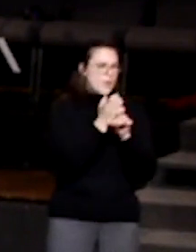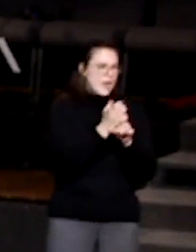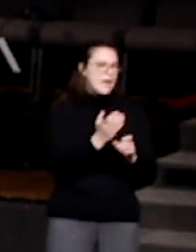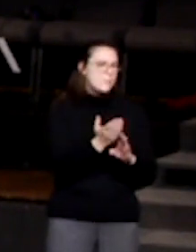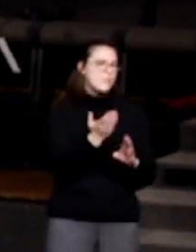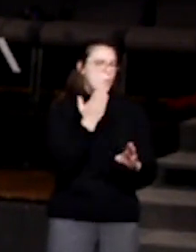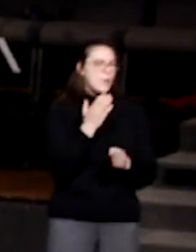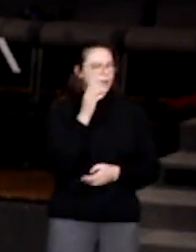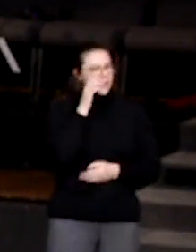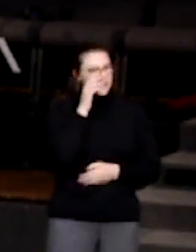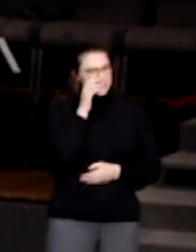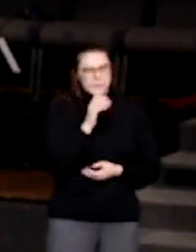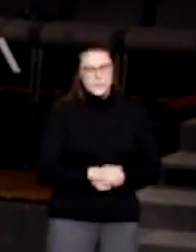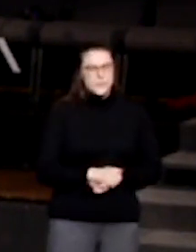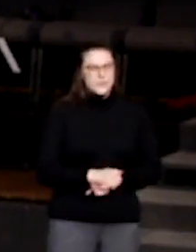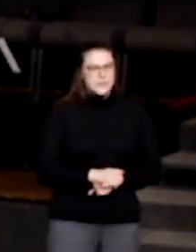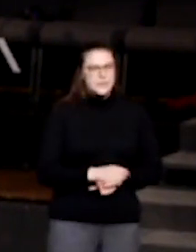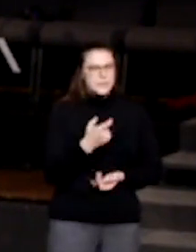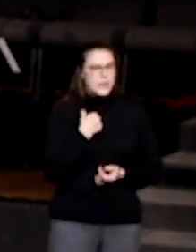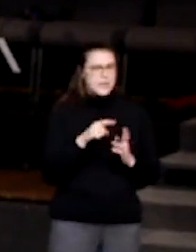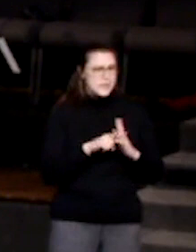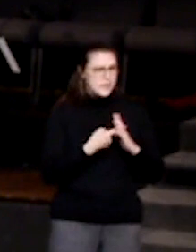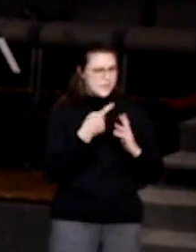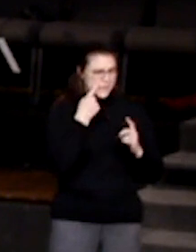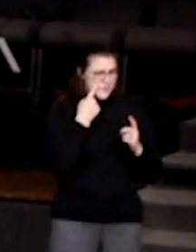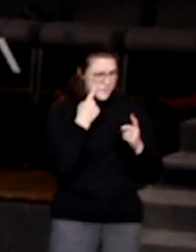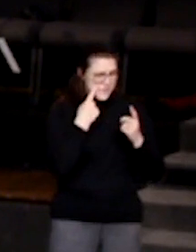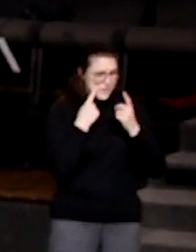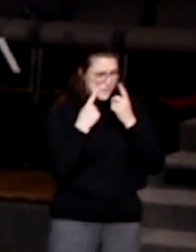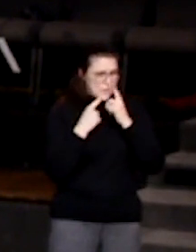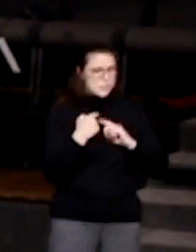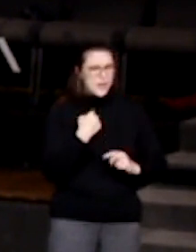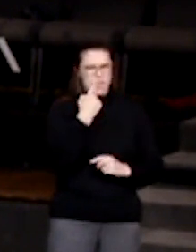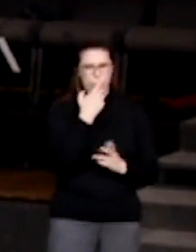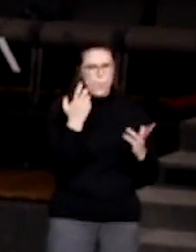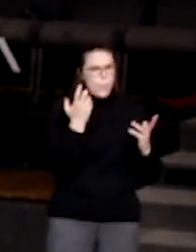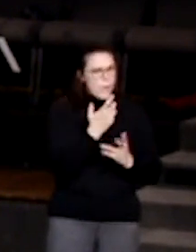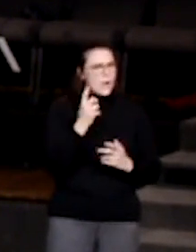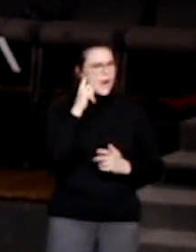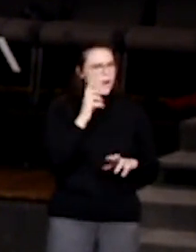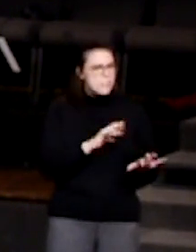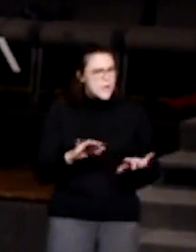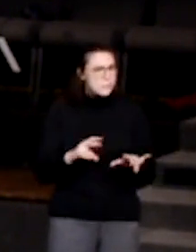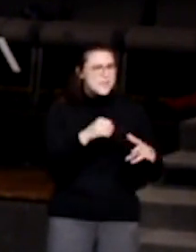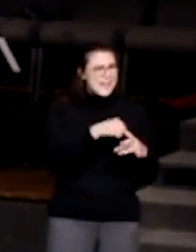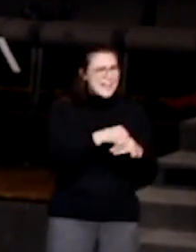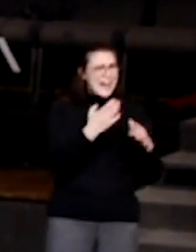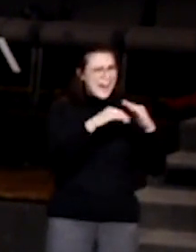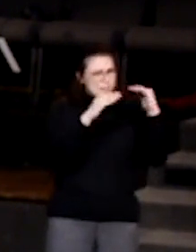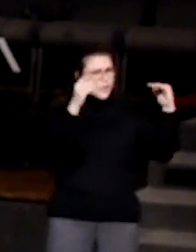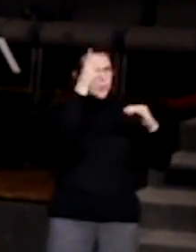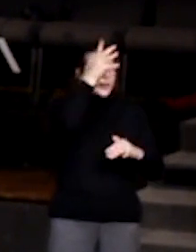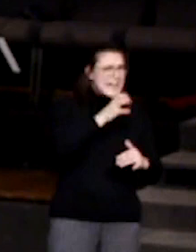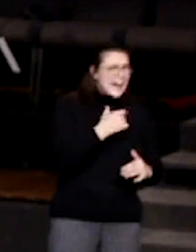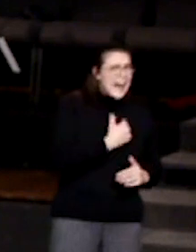And I just got the chills, and I just started to tear up. And I thought, wow, I got to hear some piano music in heaven from a guy that I